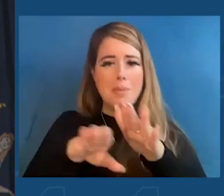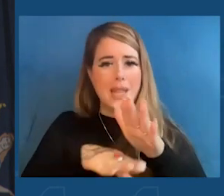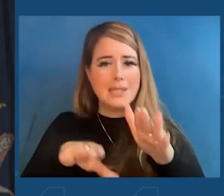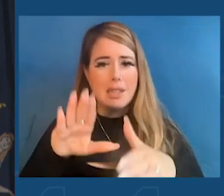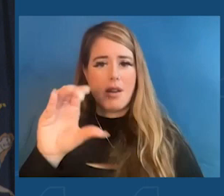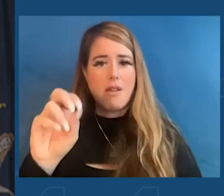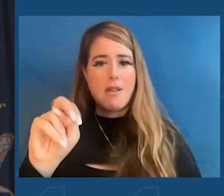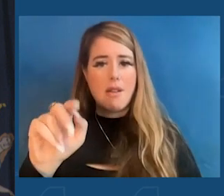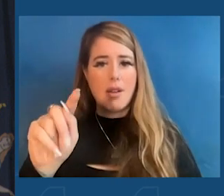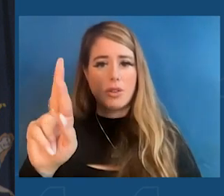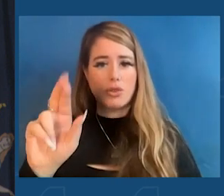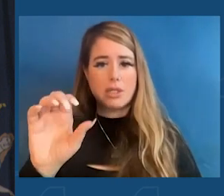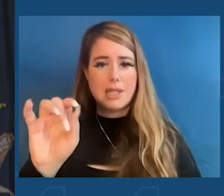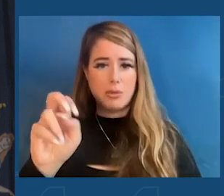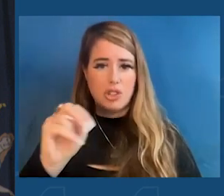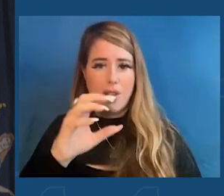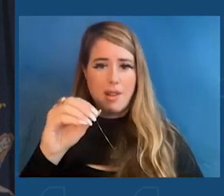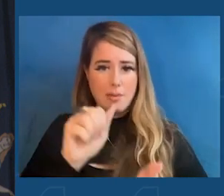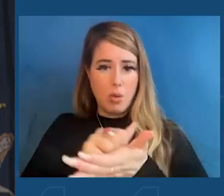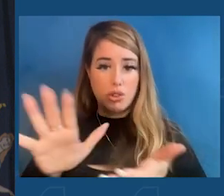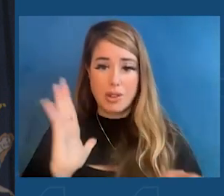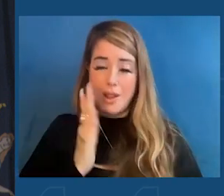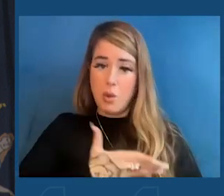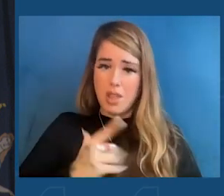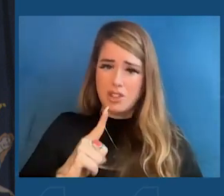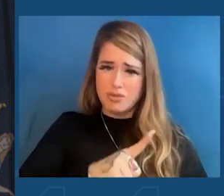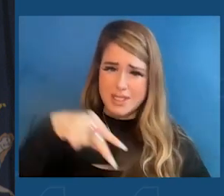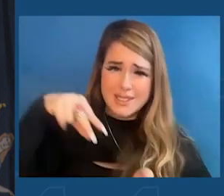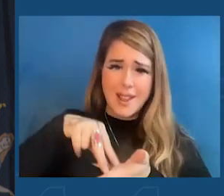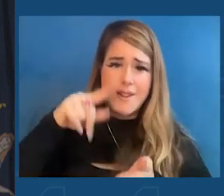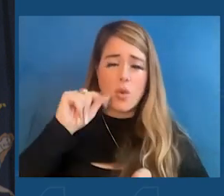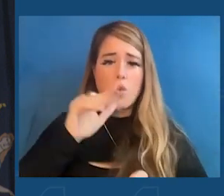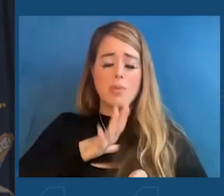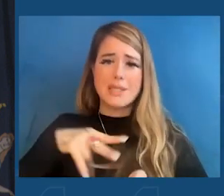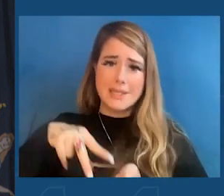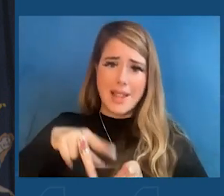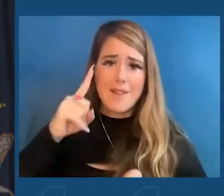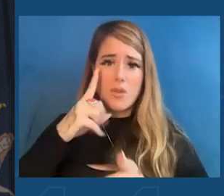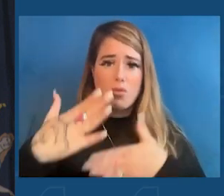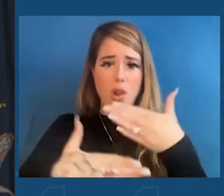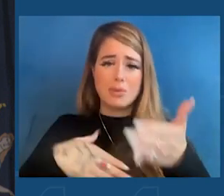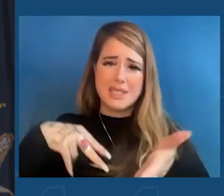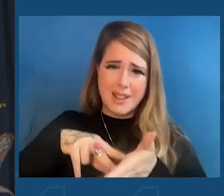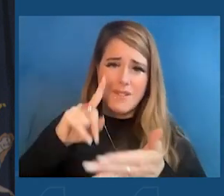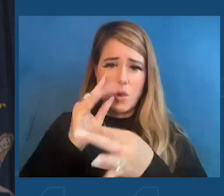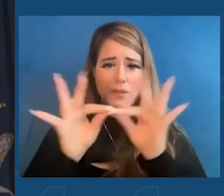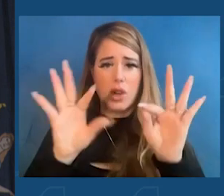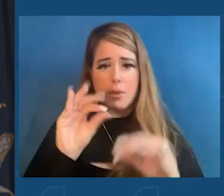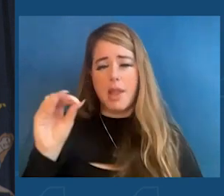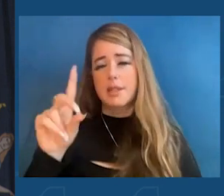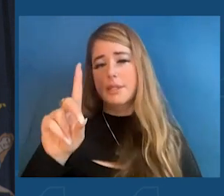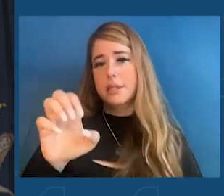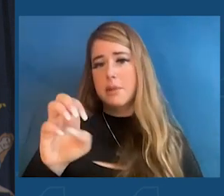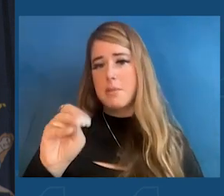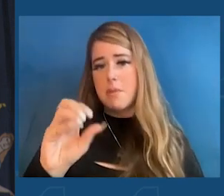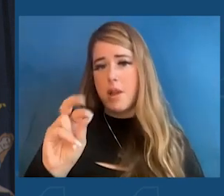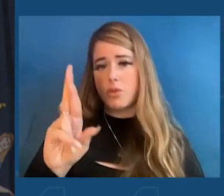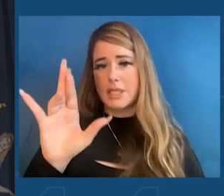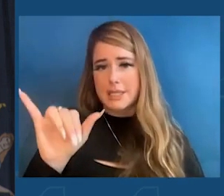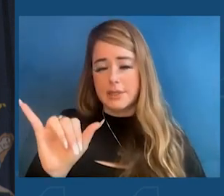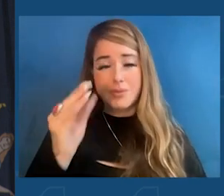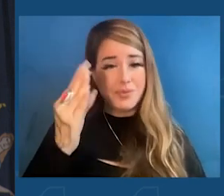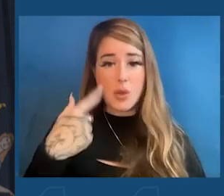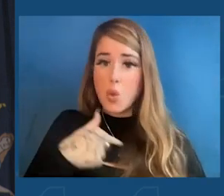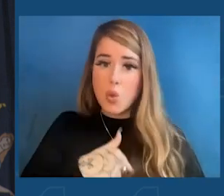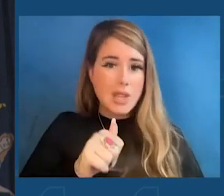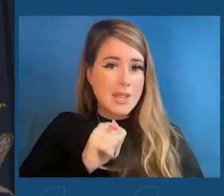obviously is standing up for women, standing up for progress, and standing up for freedom and democracy. We are not